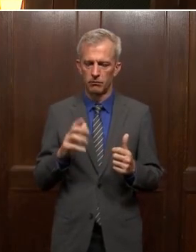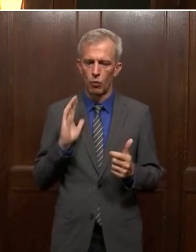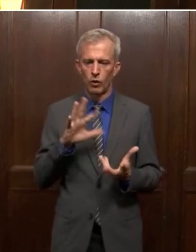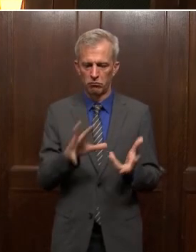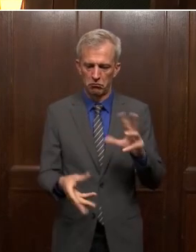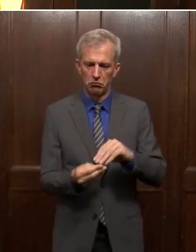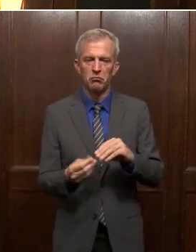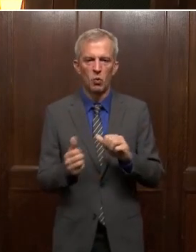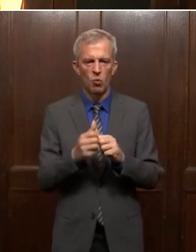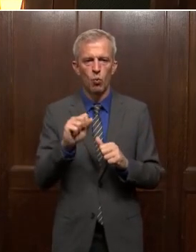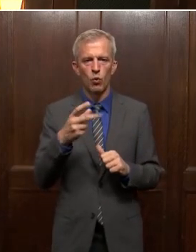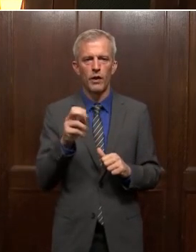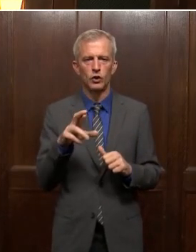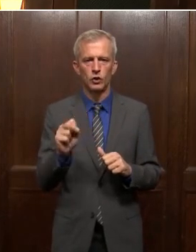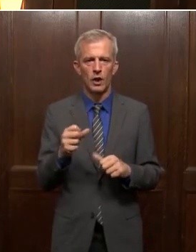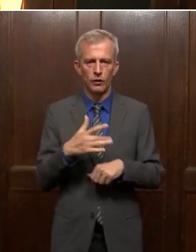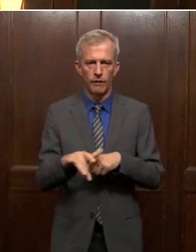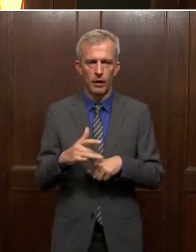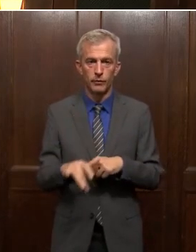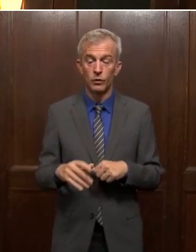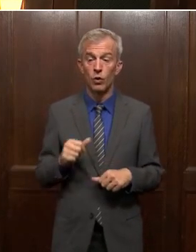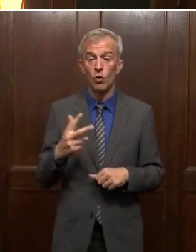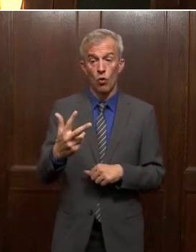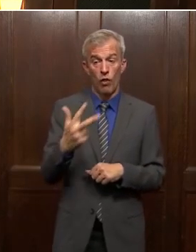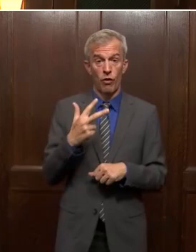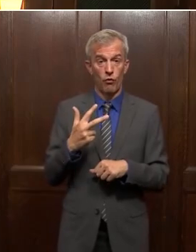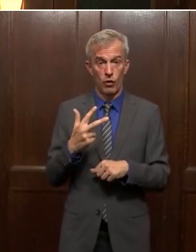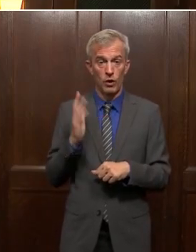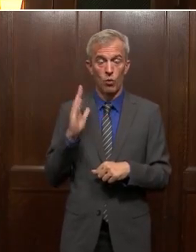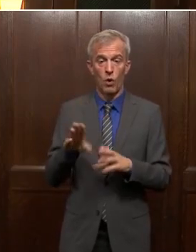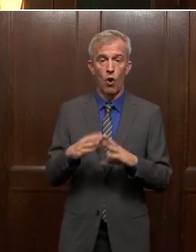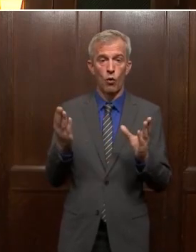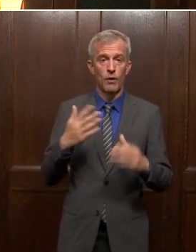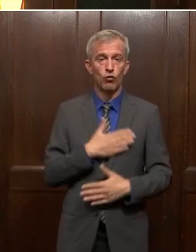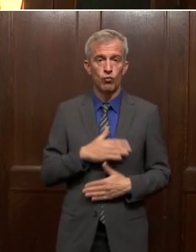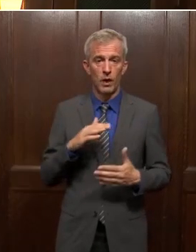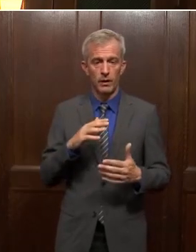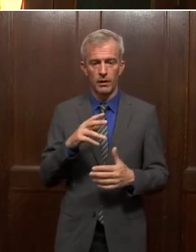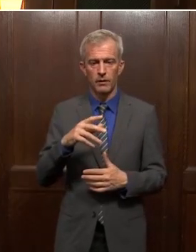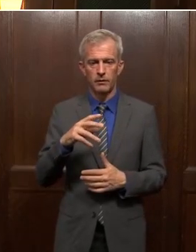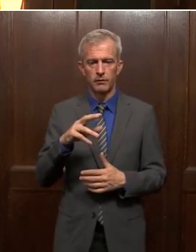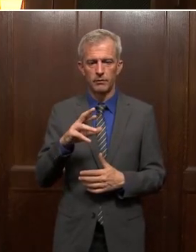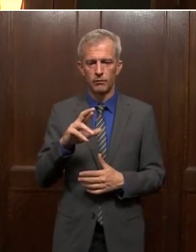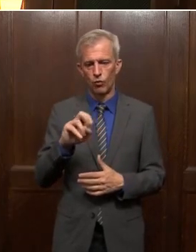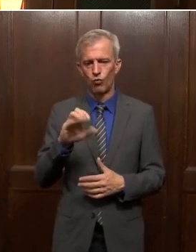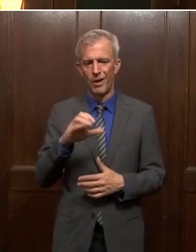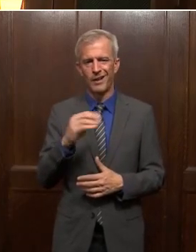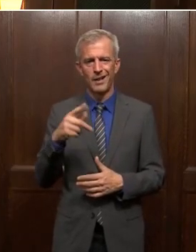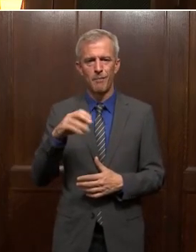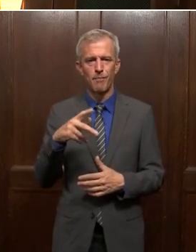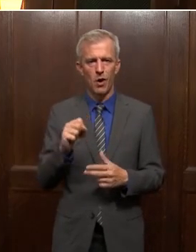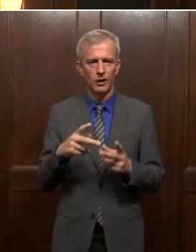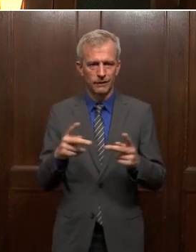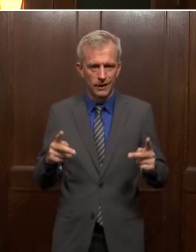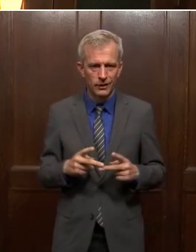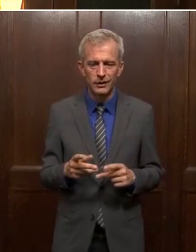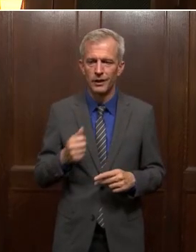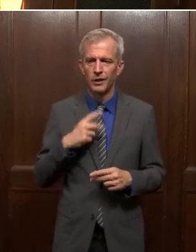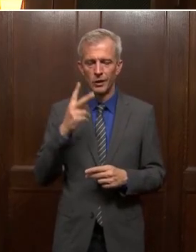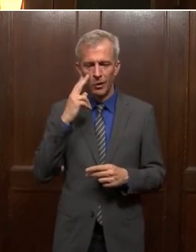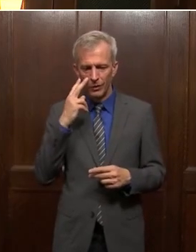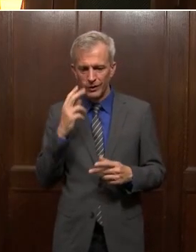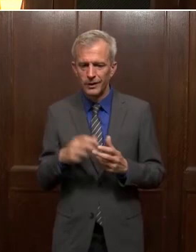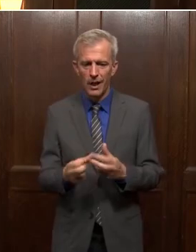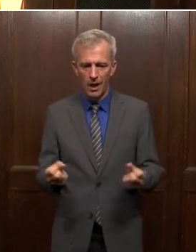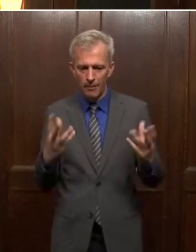available. After those three that will open at the Rec and Parks facilities, we have others that are on the list that we can. We'll look at what the pace of hotels and motels